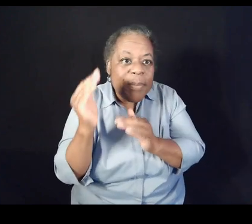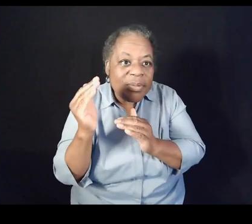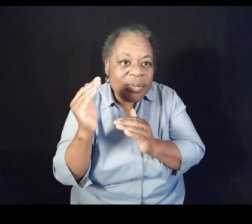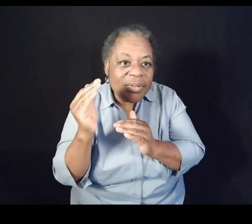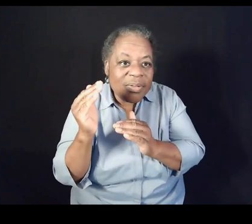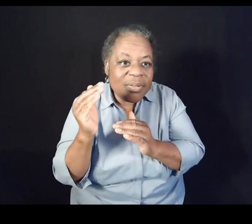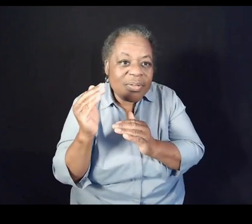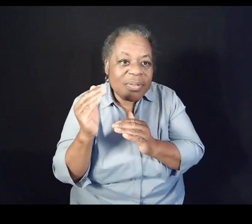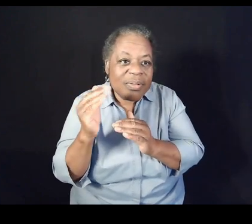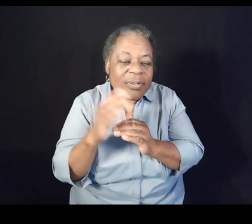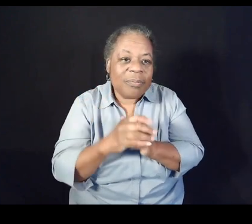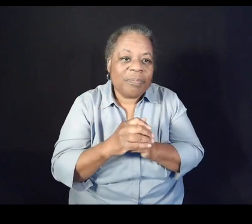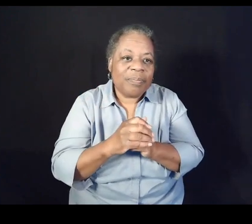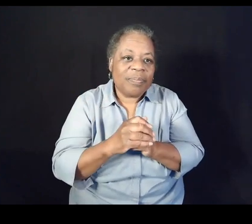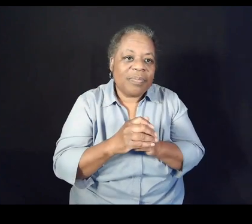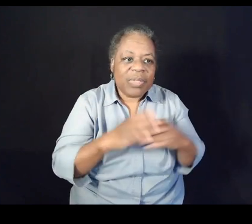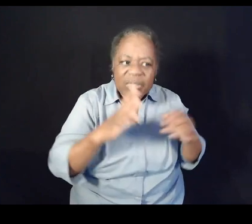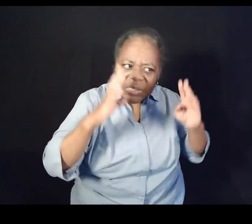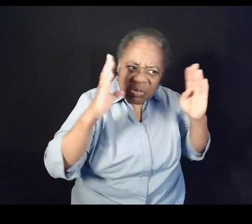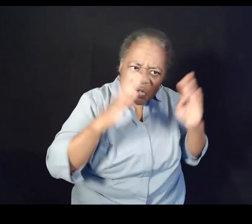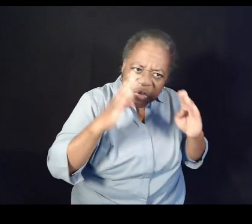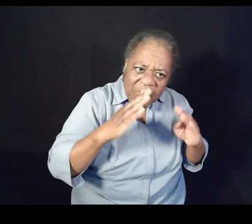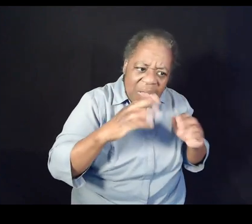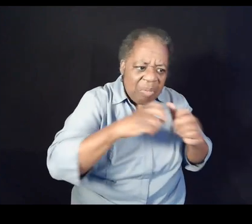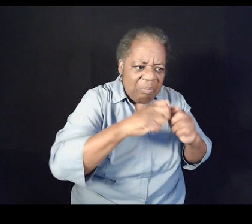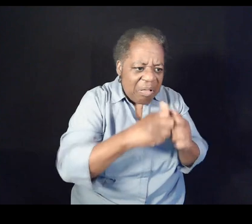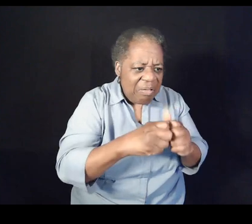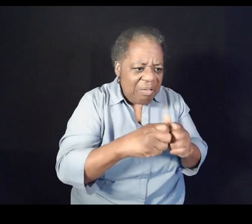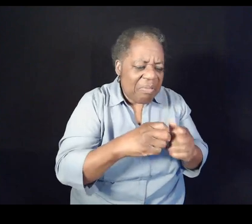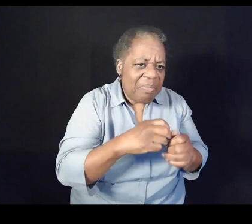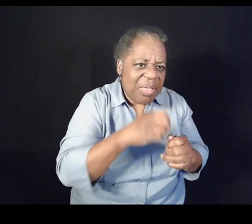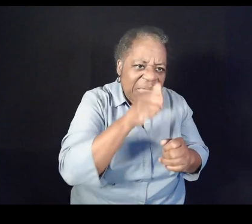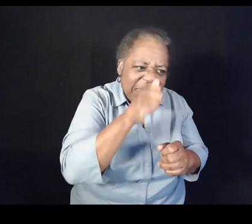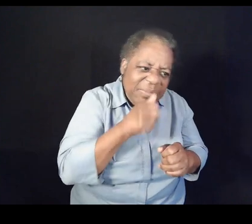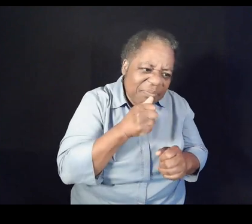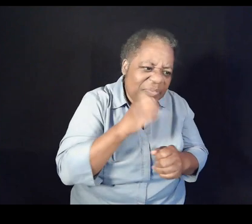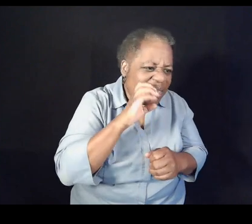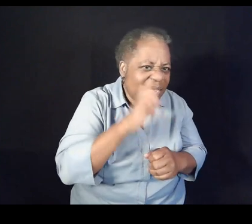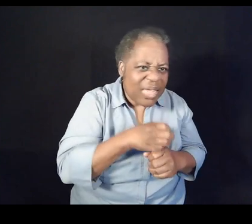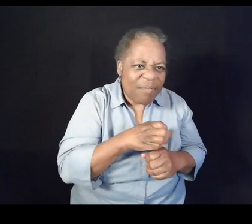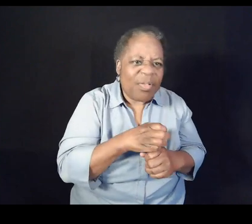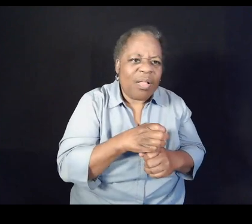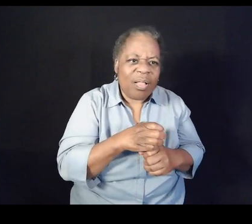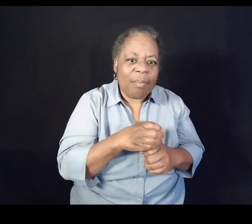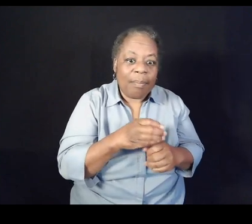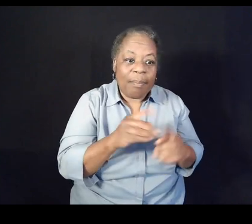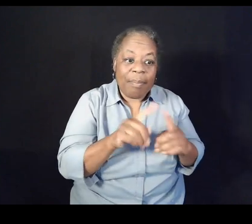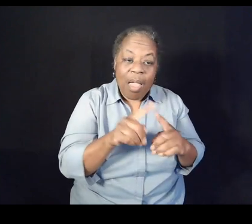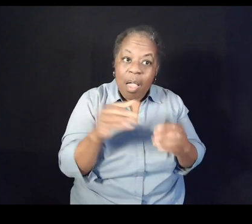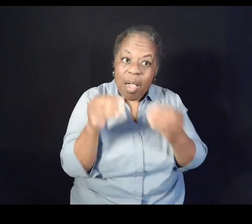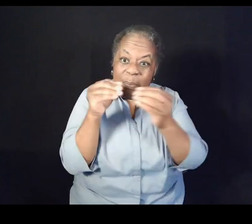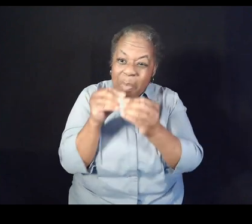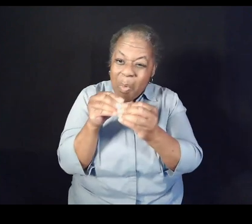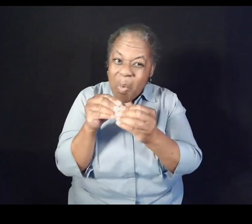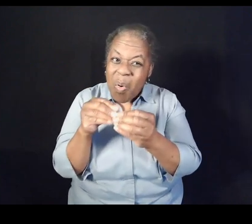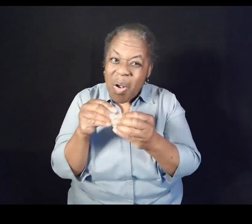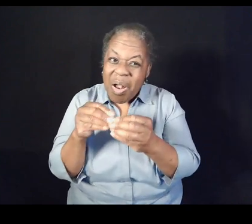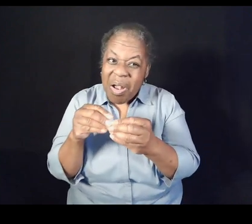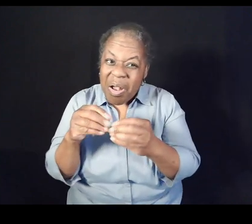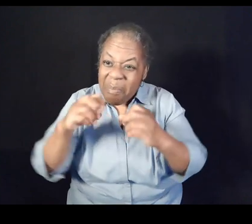So as troublesome as the problem of suffering and evil is, it's even more troublesome if God doesn't